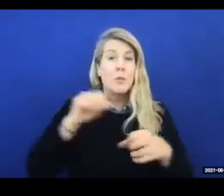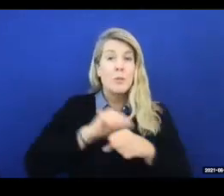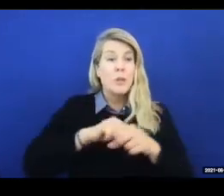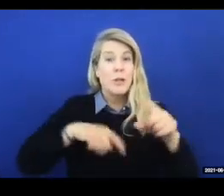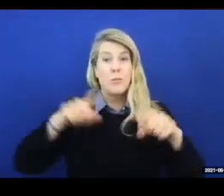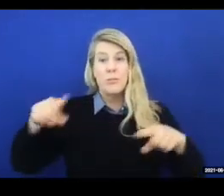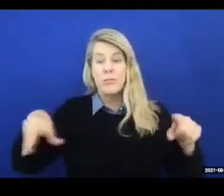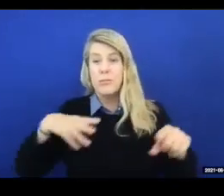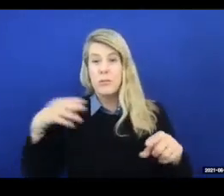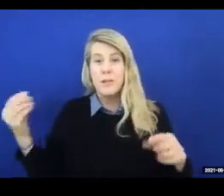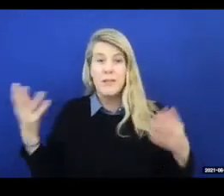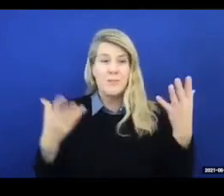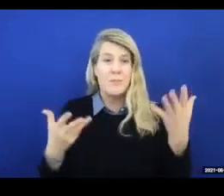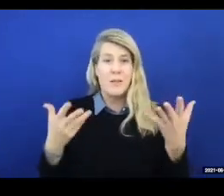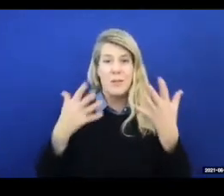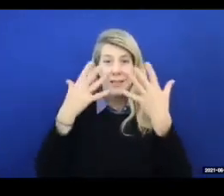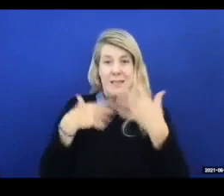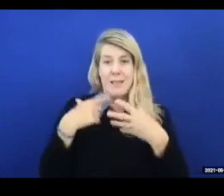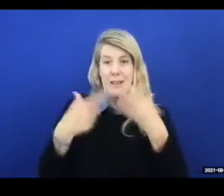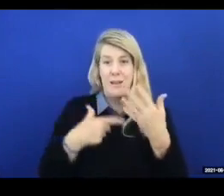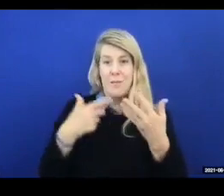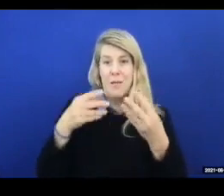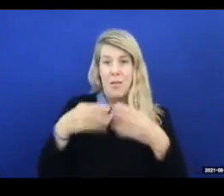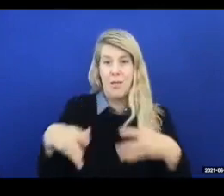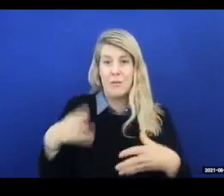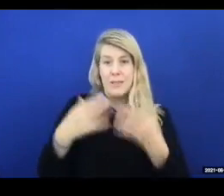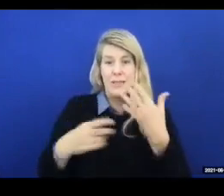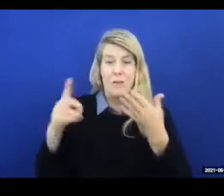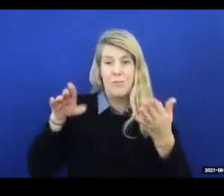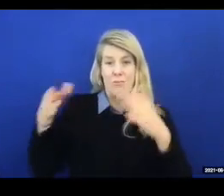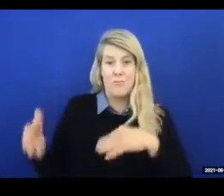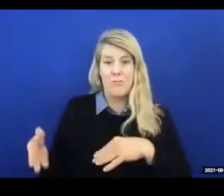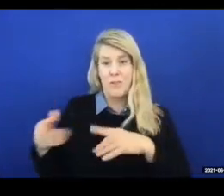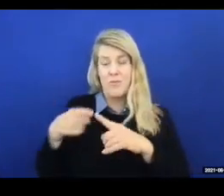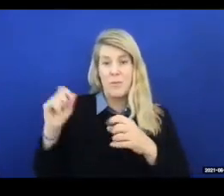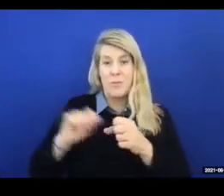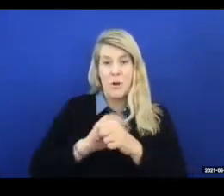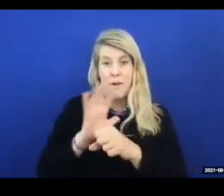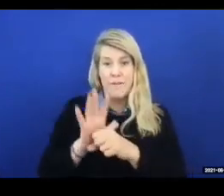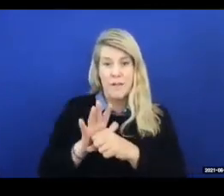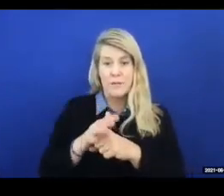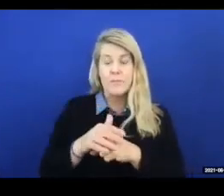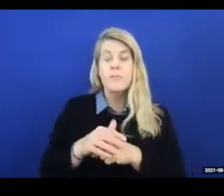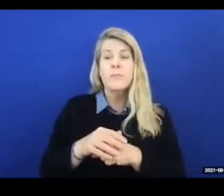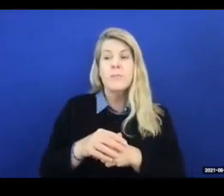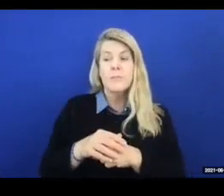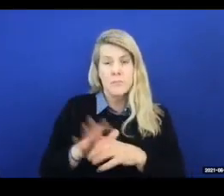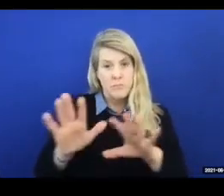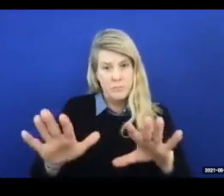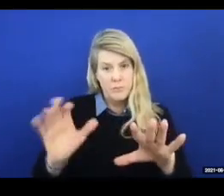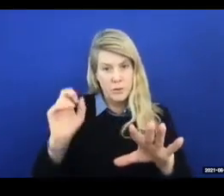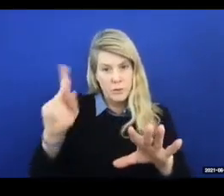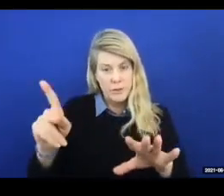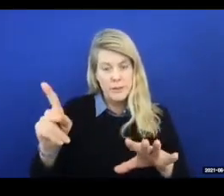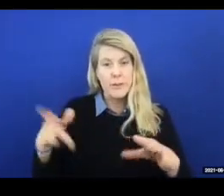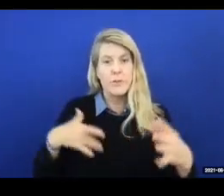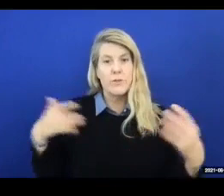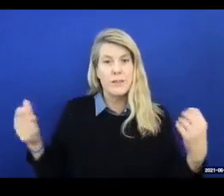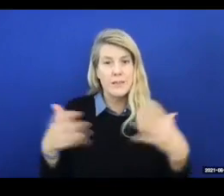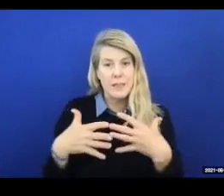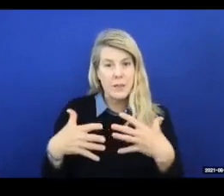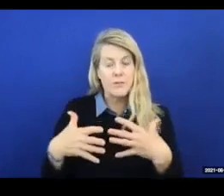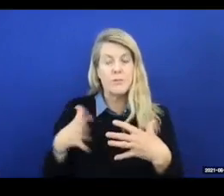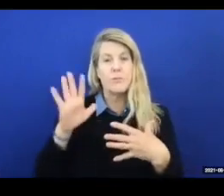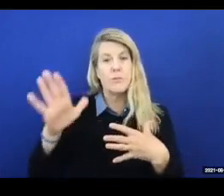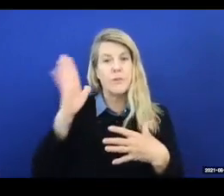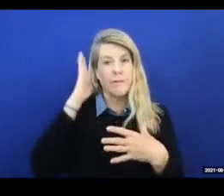and even grieving for lives lost due to the COVID-19 pandemic. It is okay to be scared and afraid